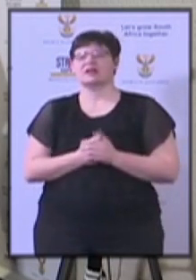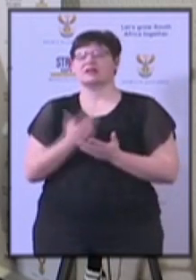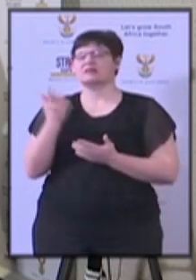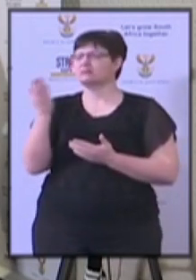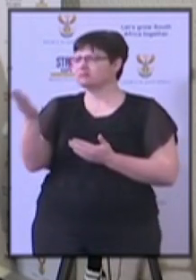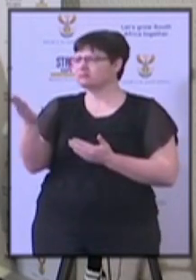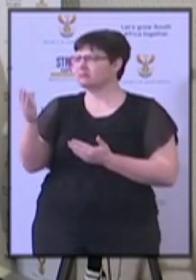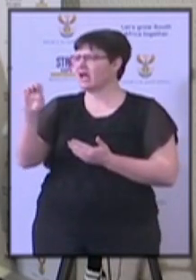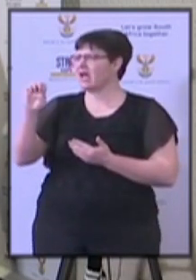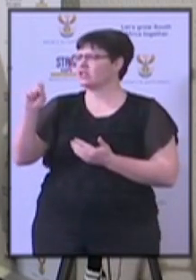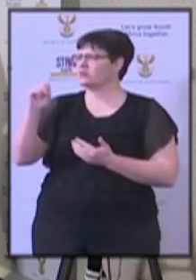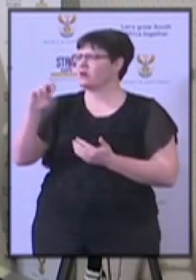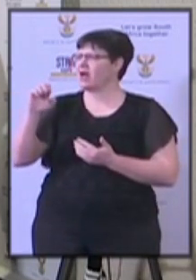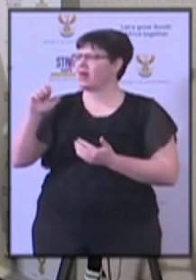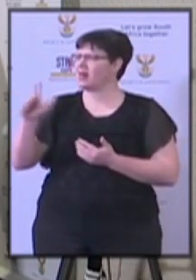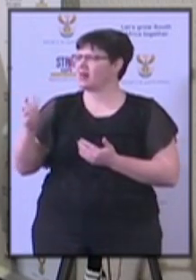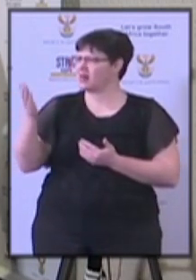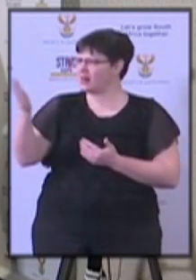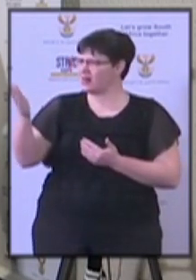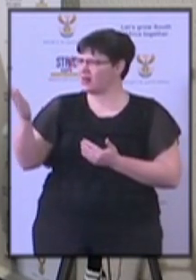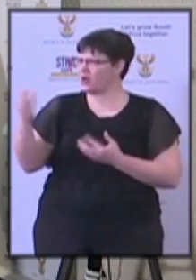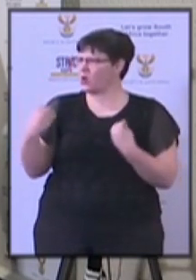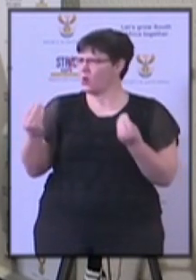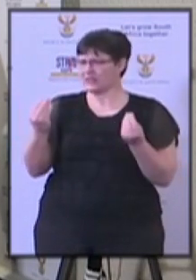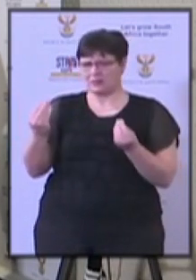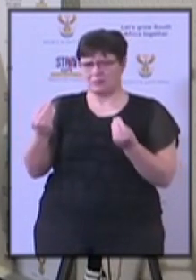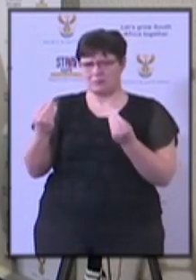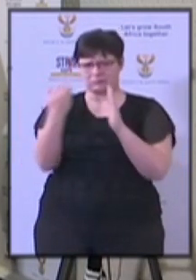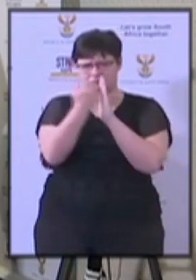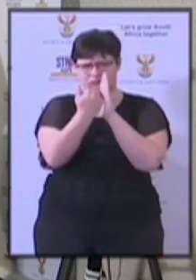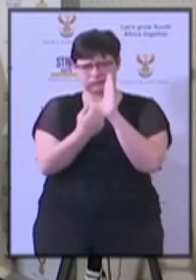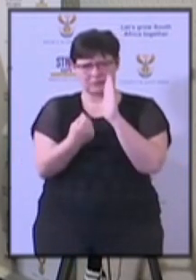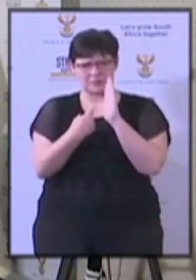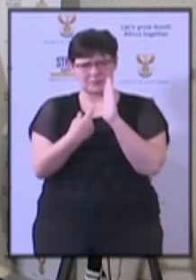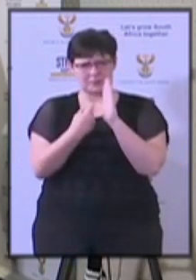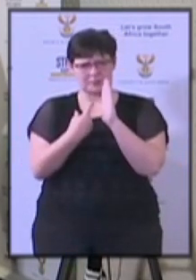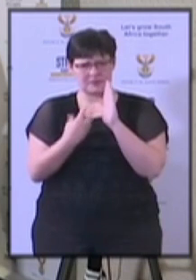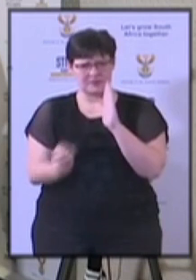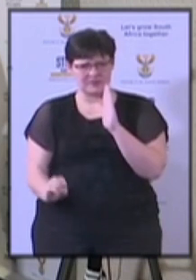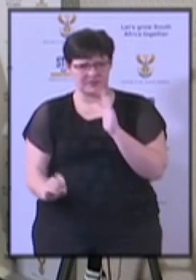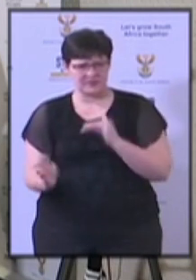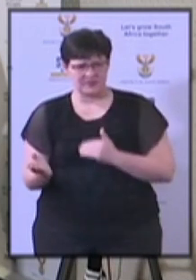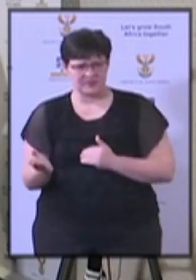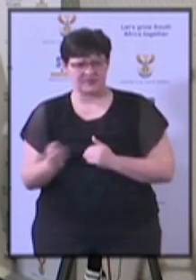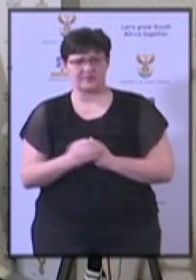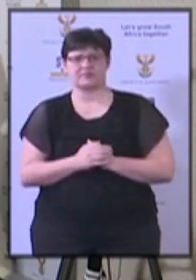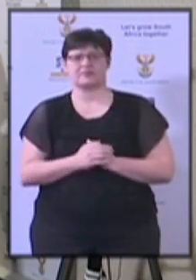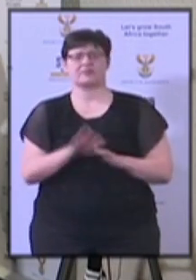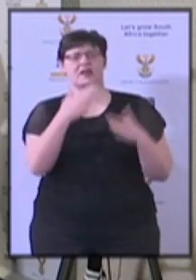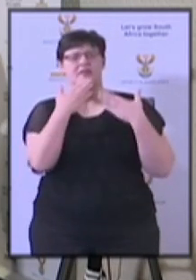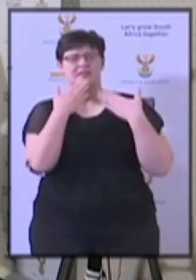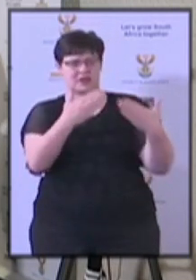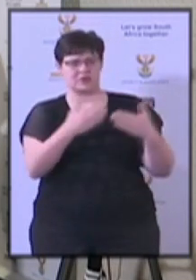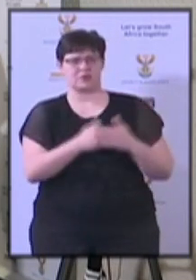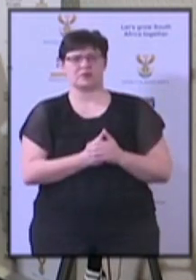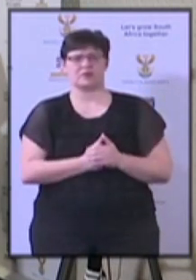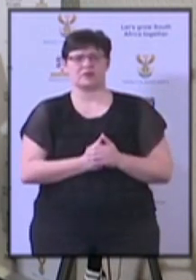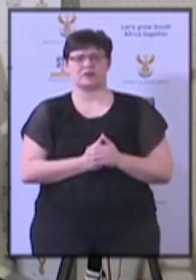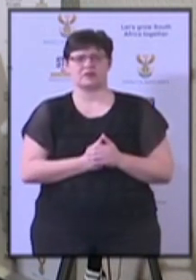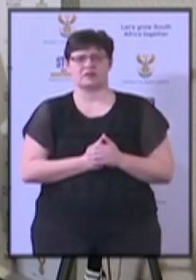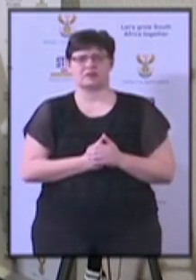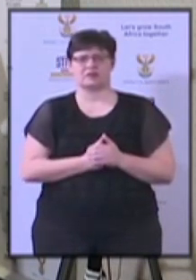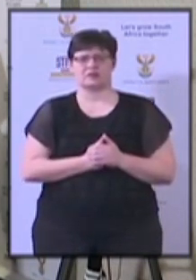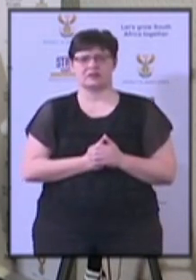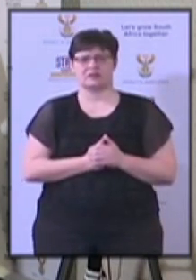you help us with the questions from the WhatsApp line? Thank you, sir. It's